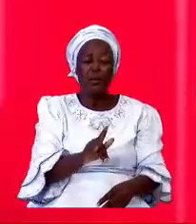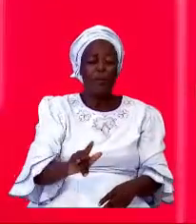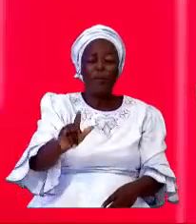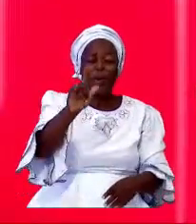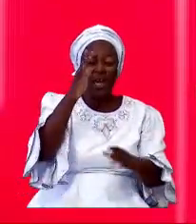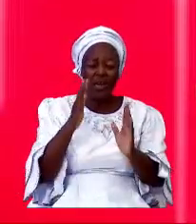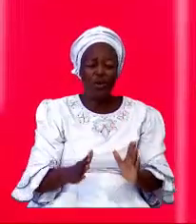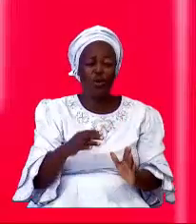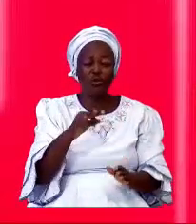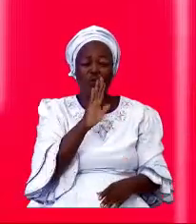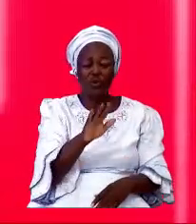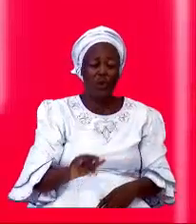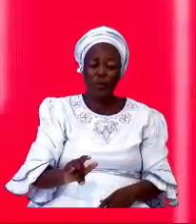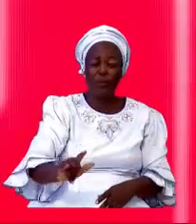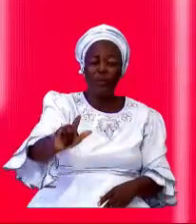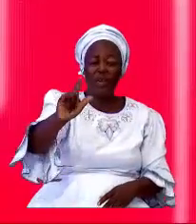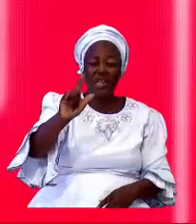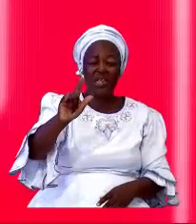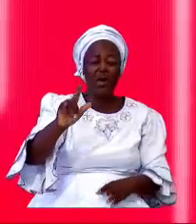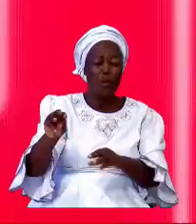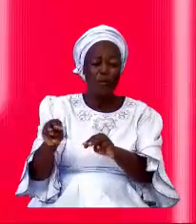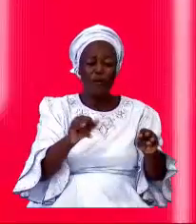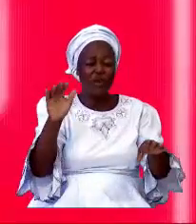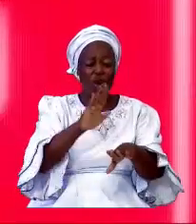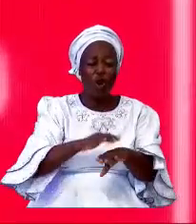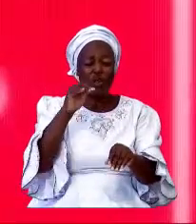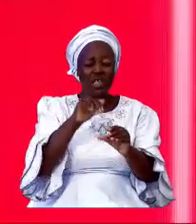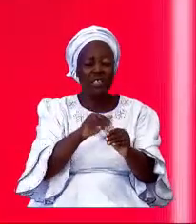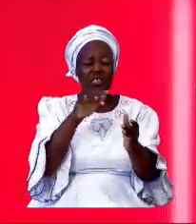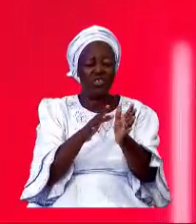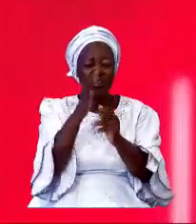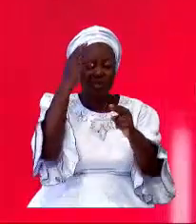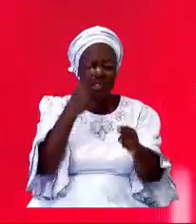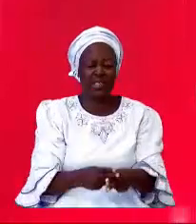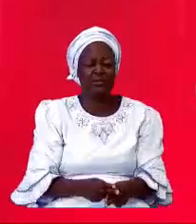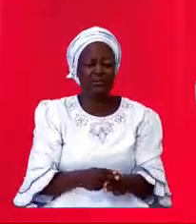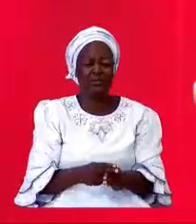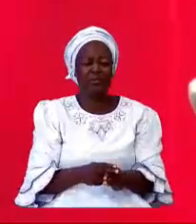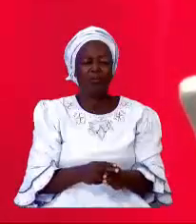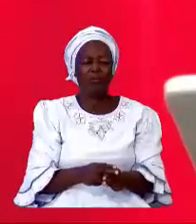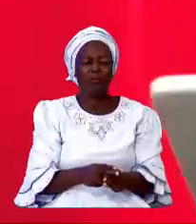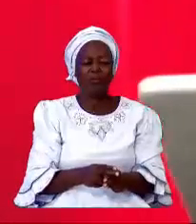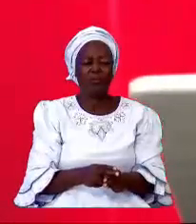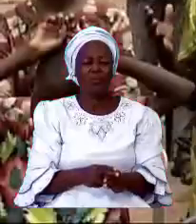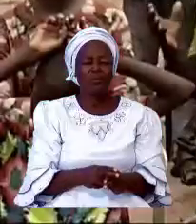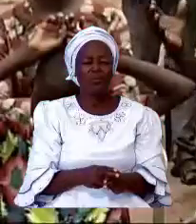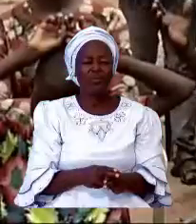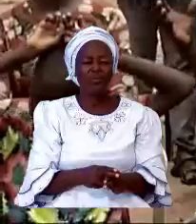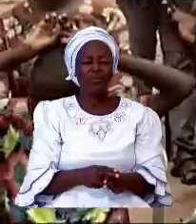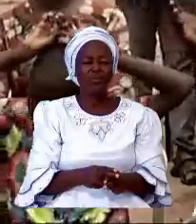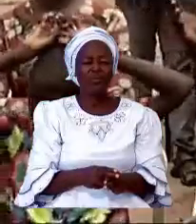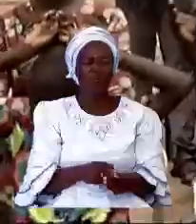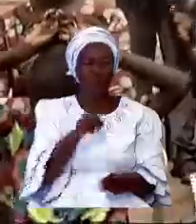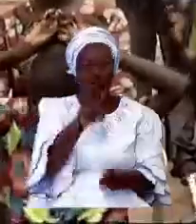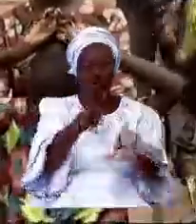the energizing pilot of your plane moving on in Jesus'